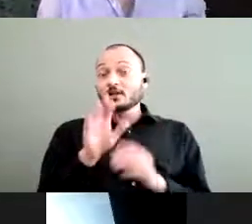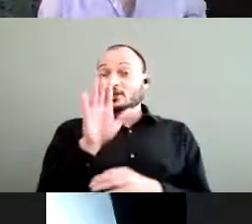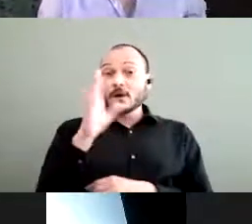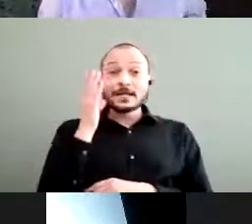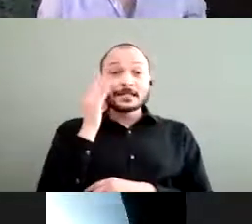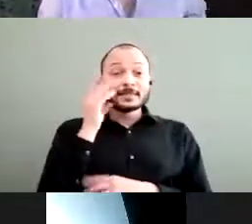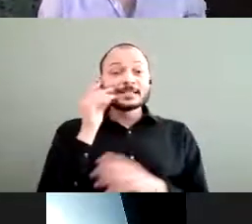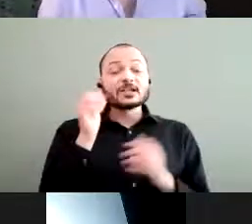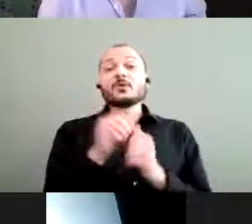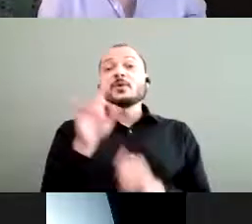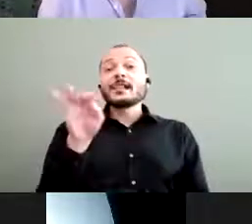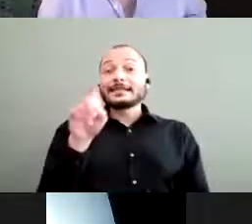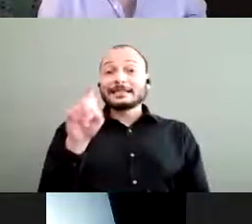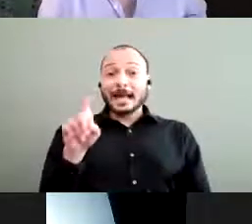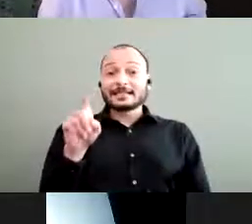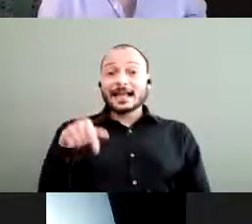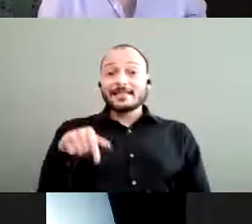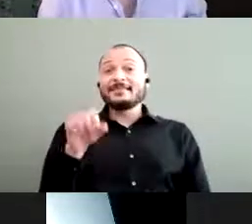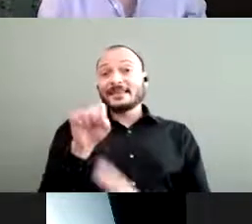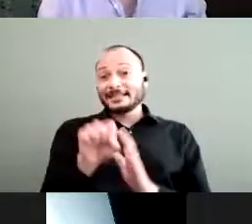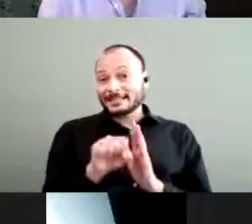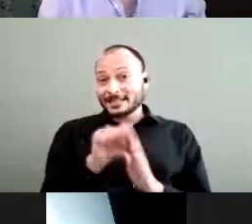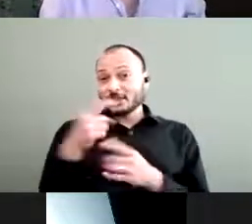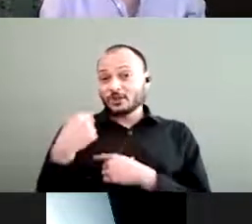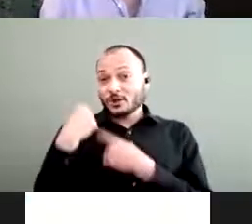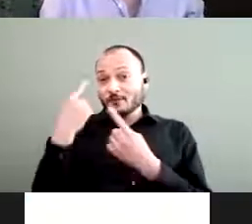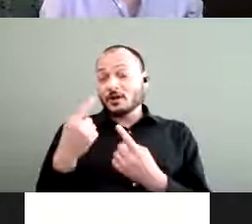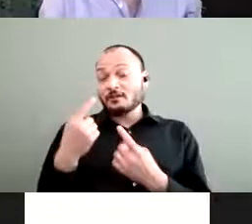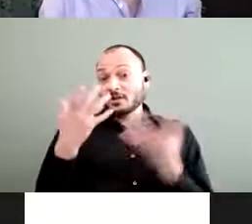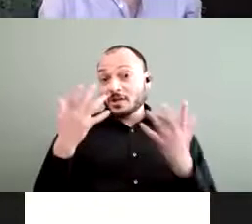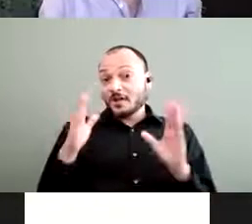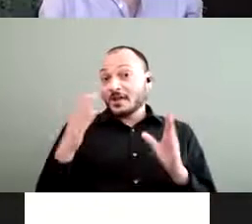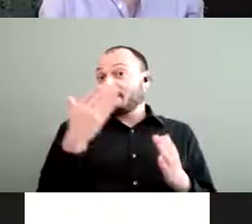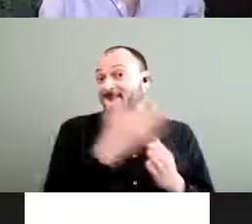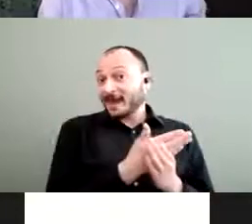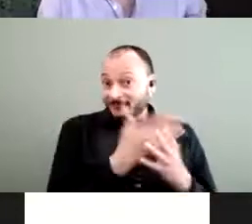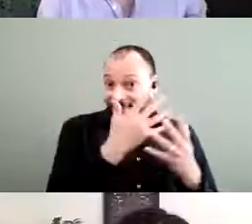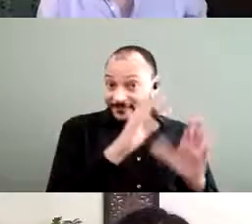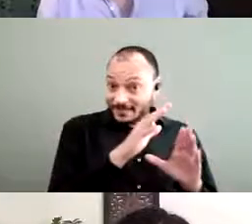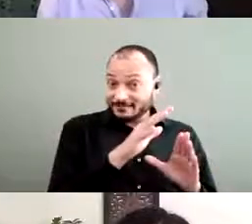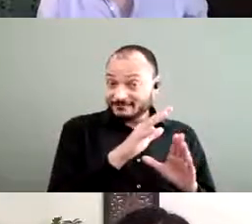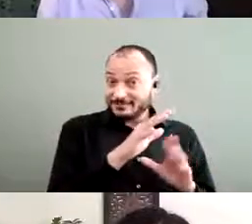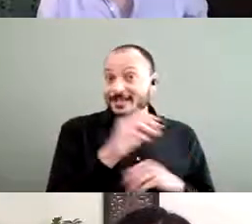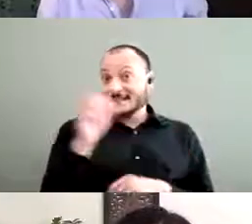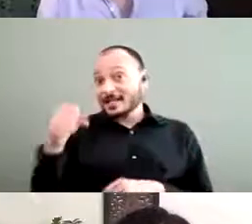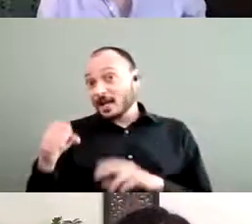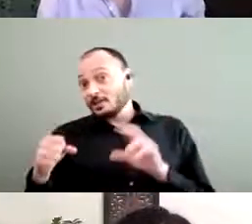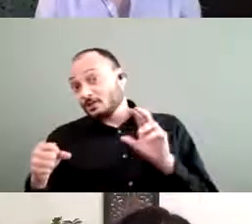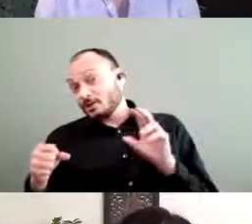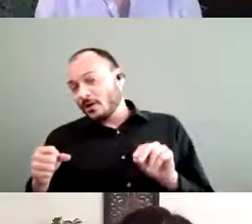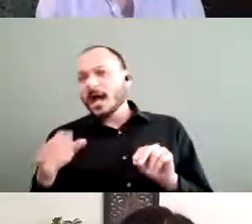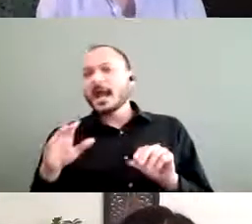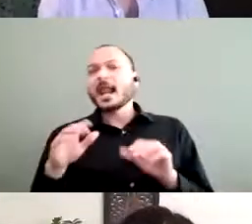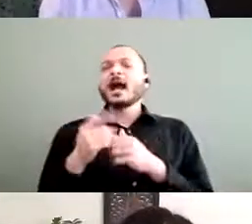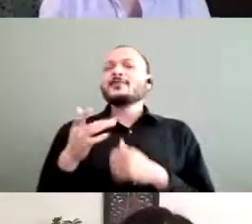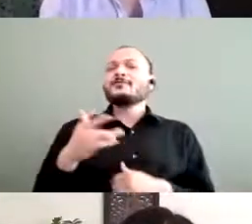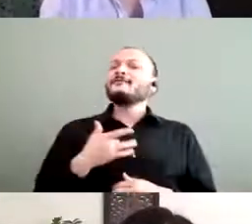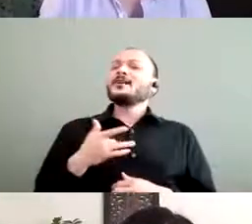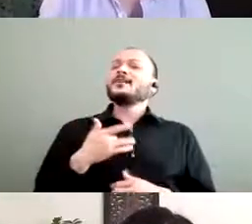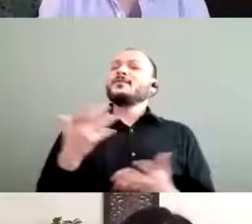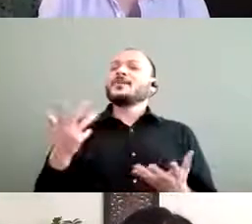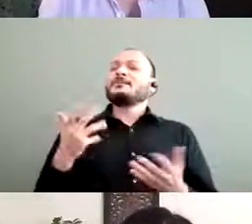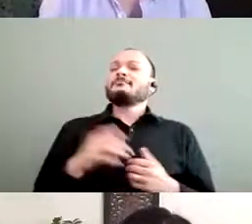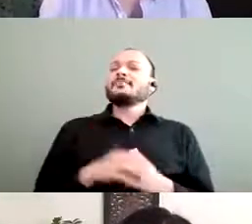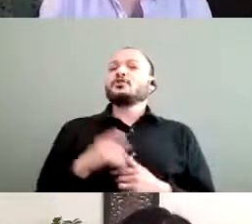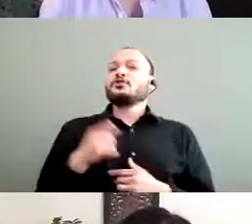with taxes this season so far. So have you filed, yes or no? And how do you feel? You can tell by